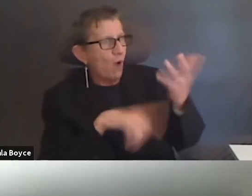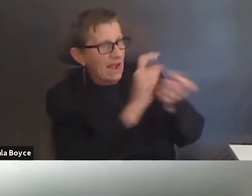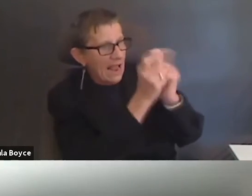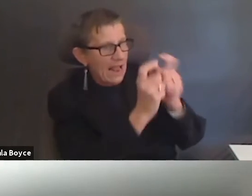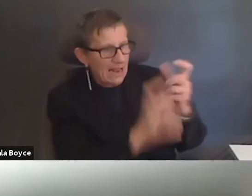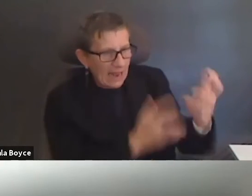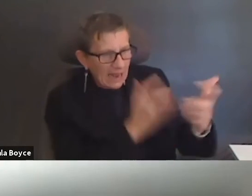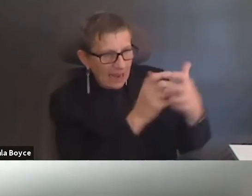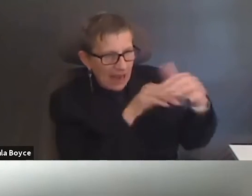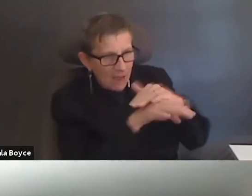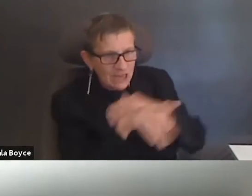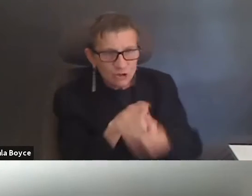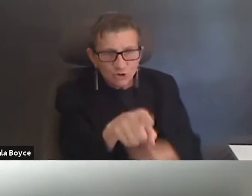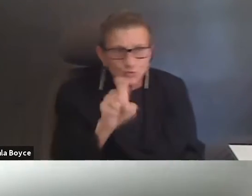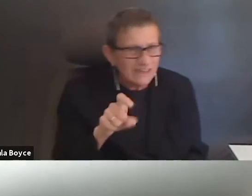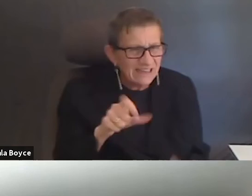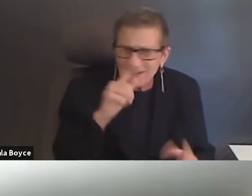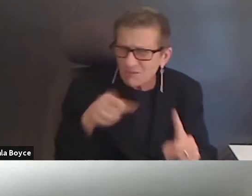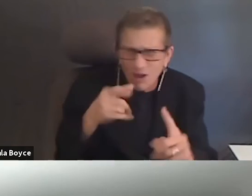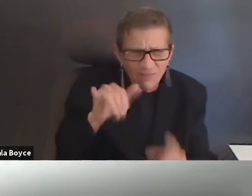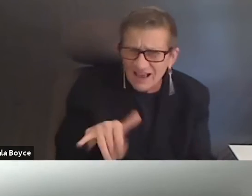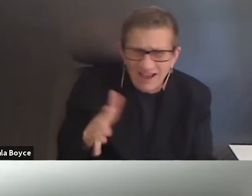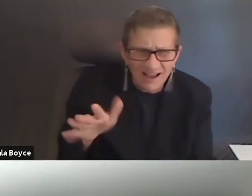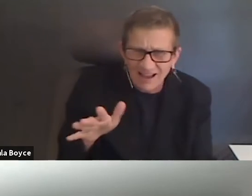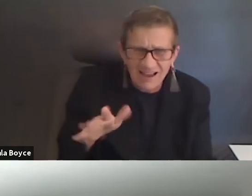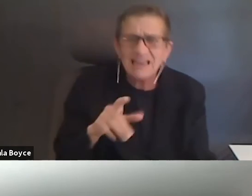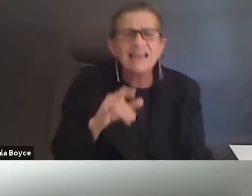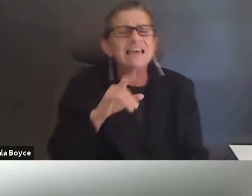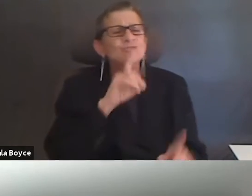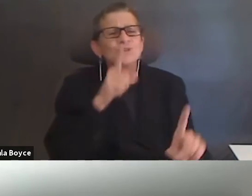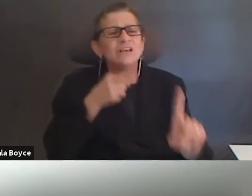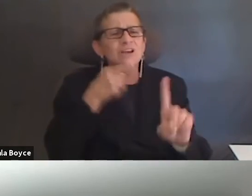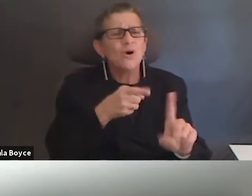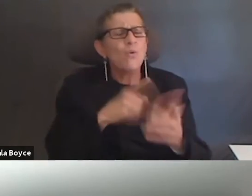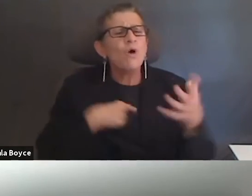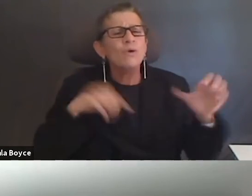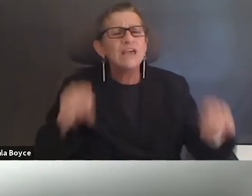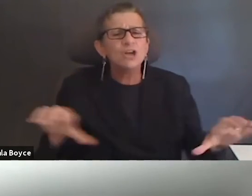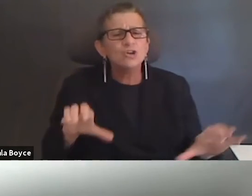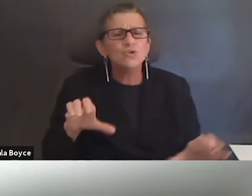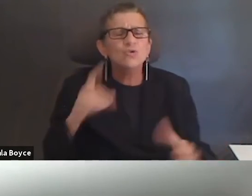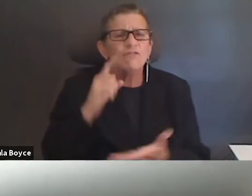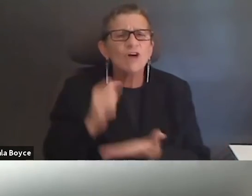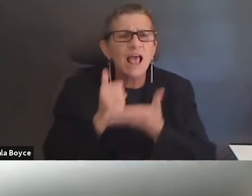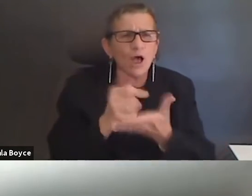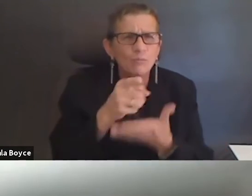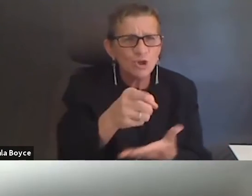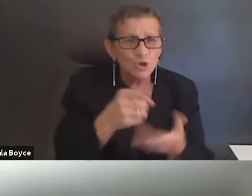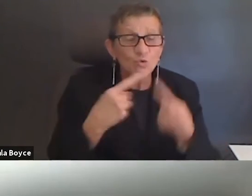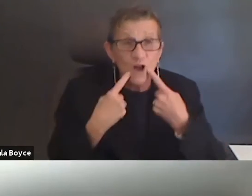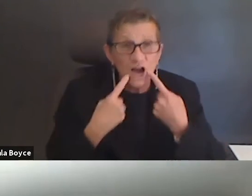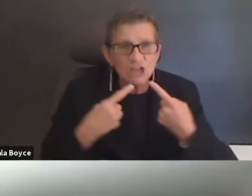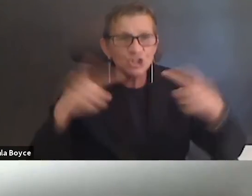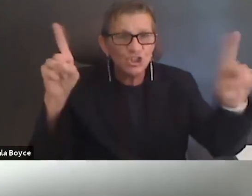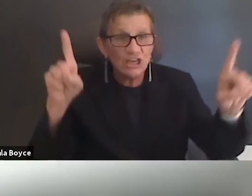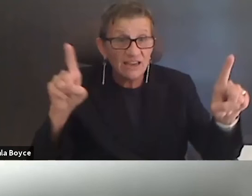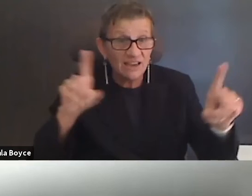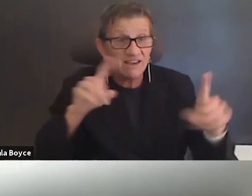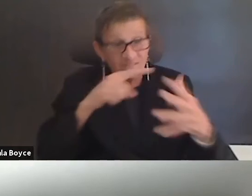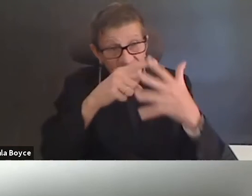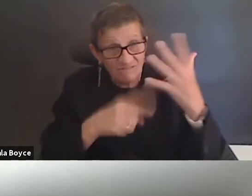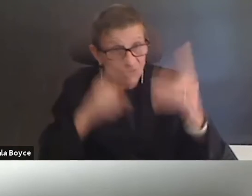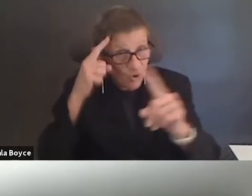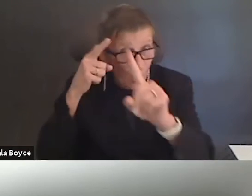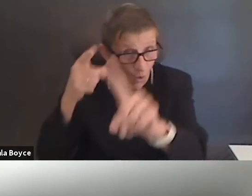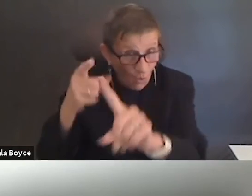you need. It is what we can do to help you to achieve those goals.